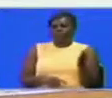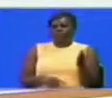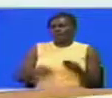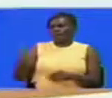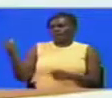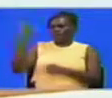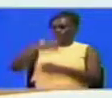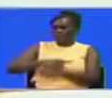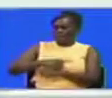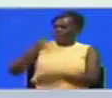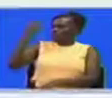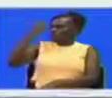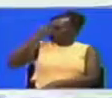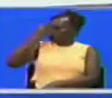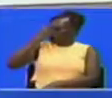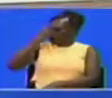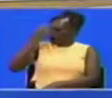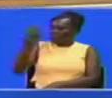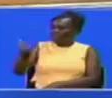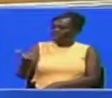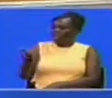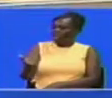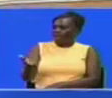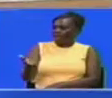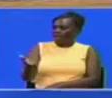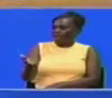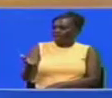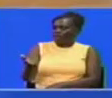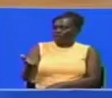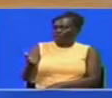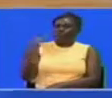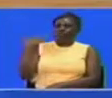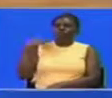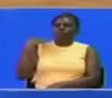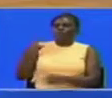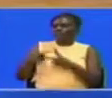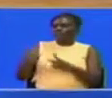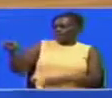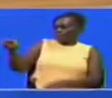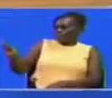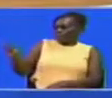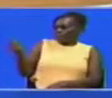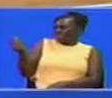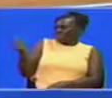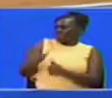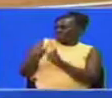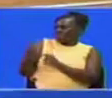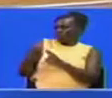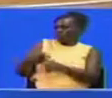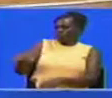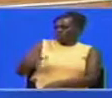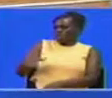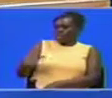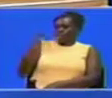other day, Deputy President William Ruto was actually on the ground, and this bandit started shooting a few meters from where the